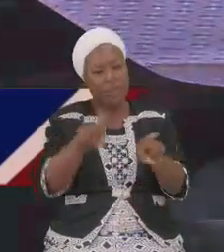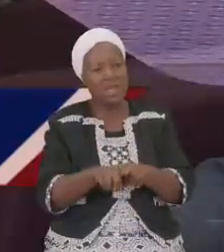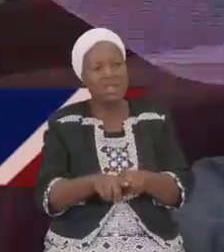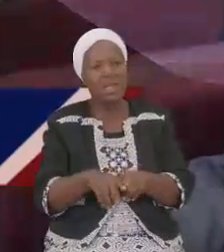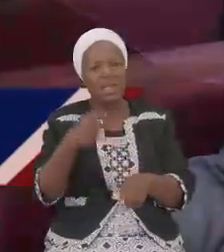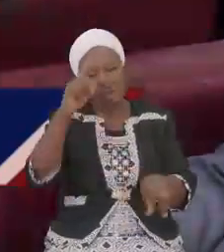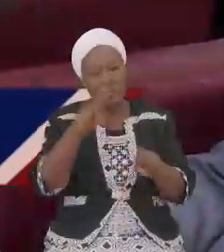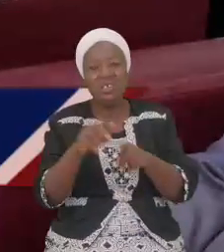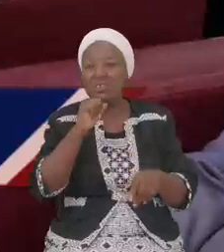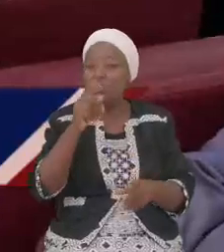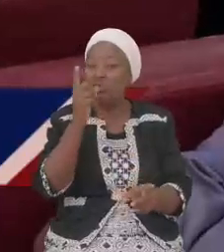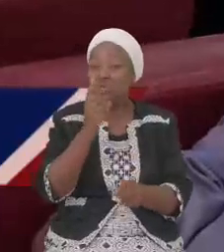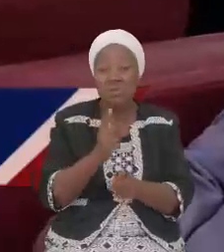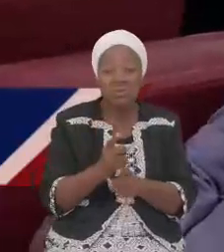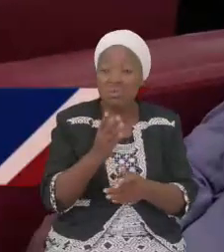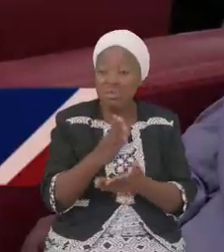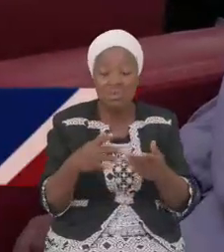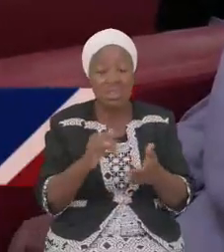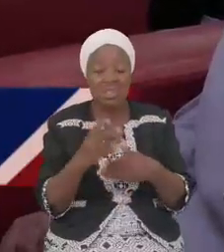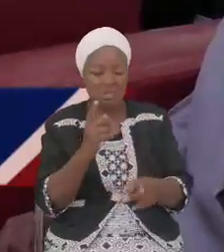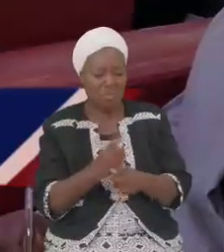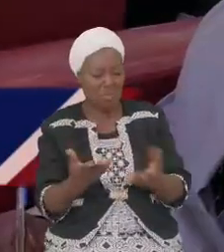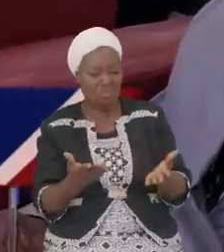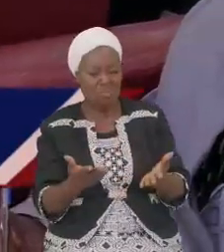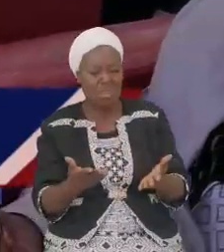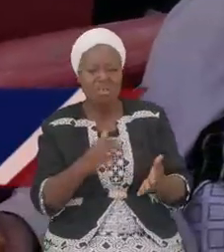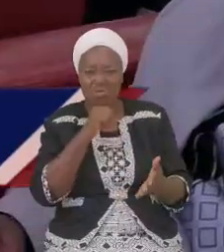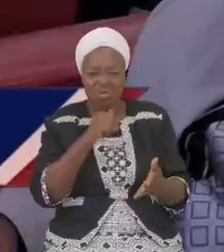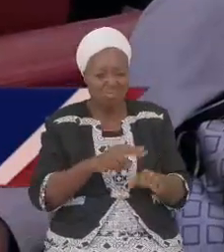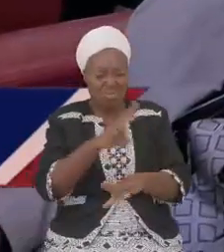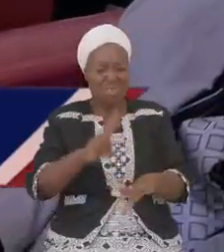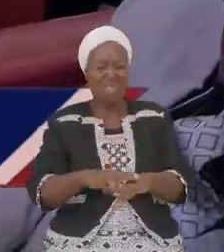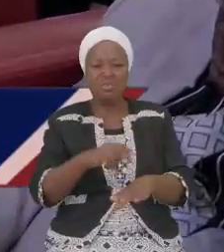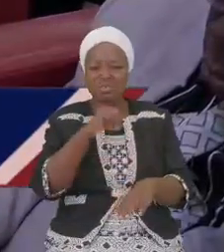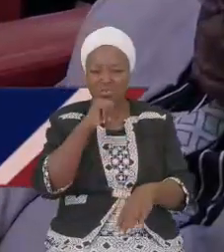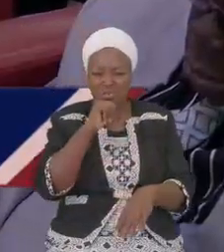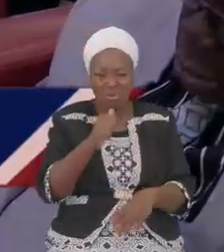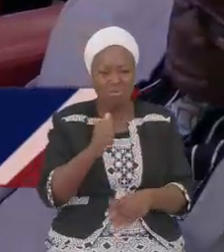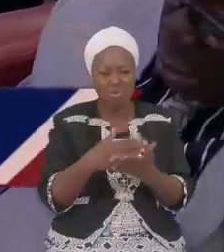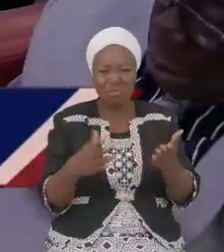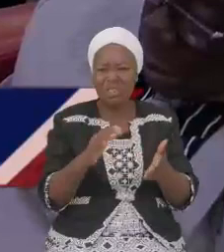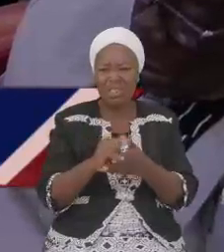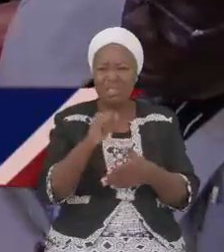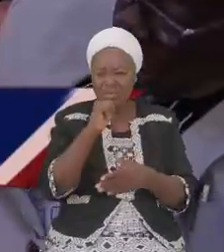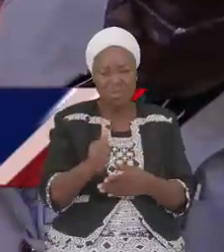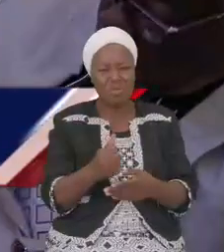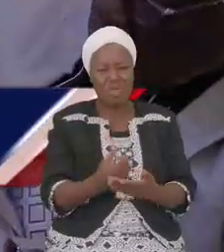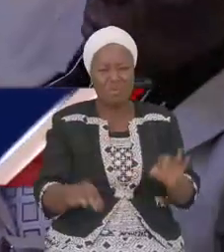is not just something superficial, something plastic, something ordinary.